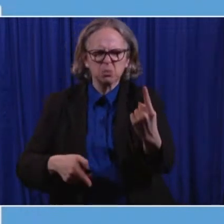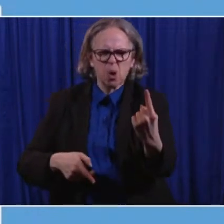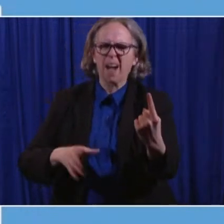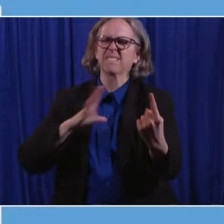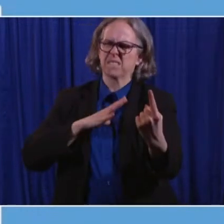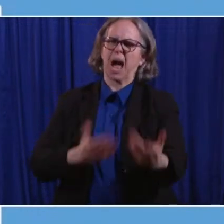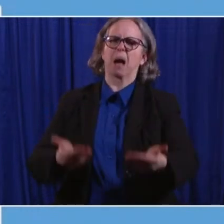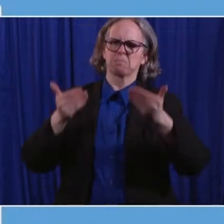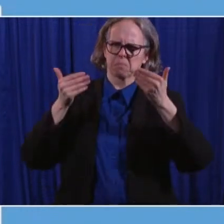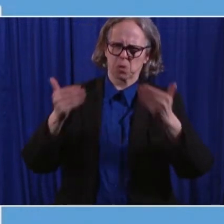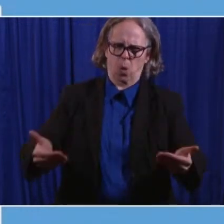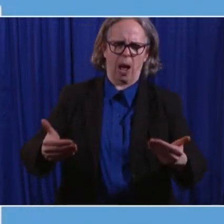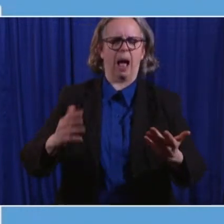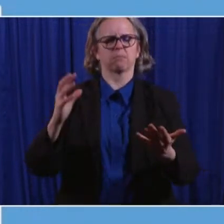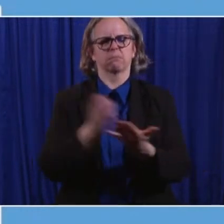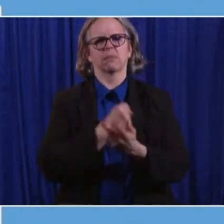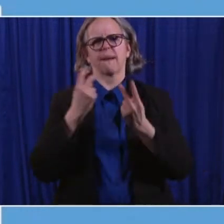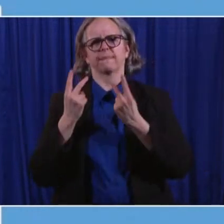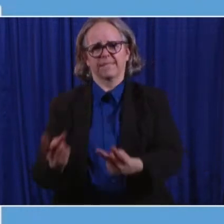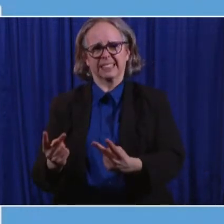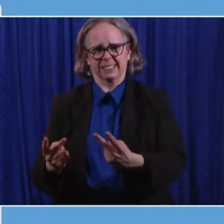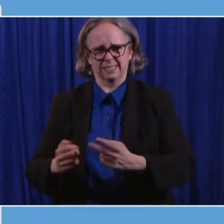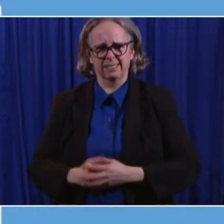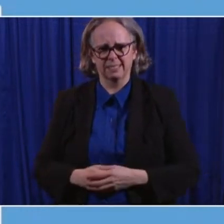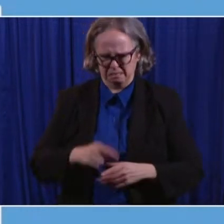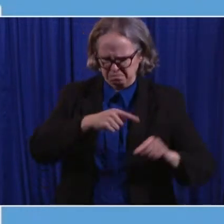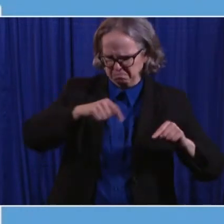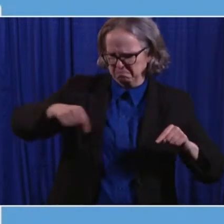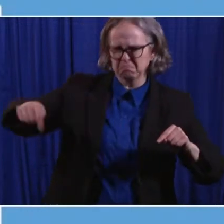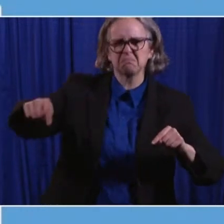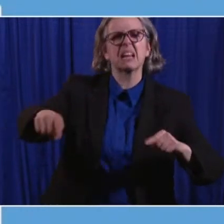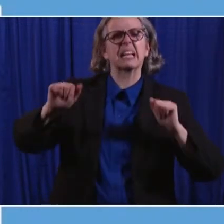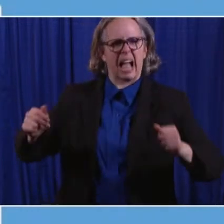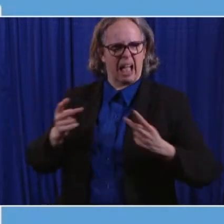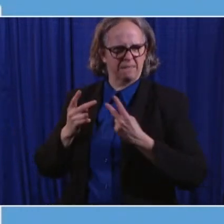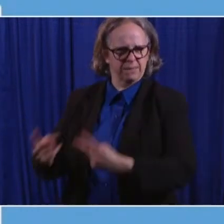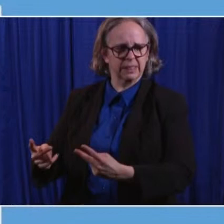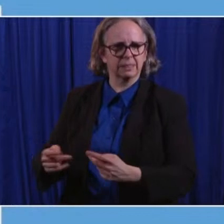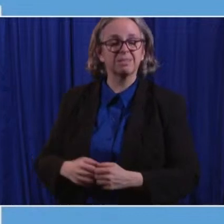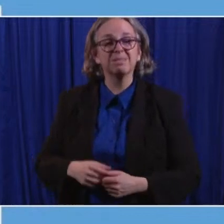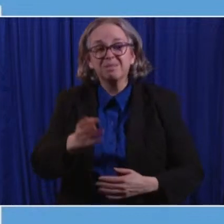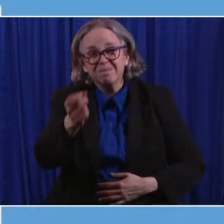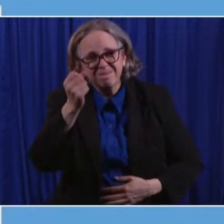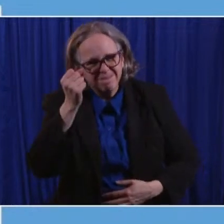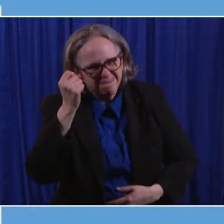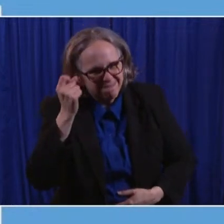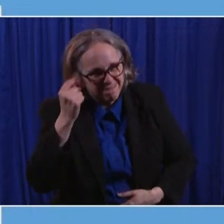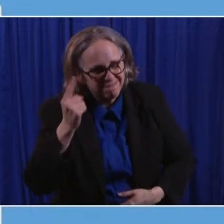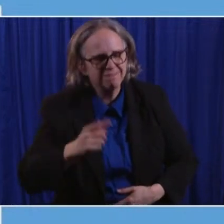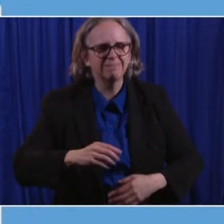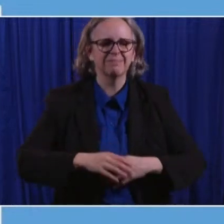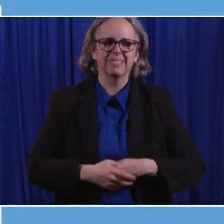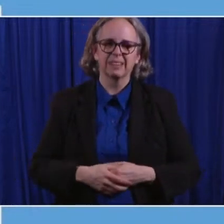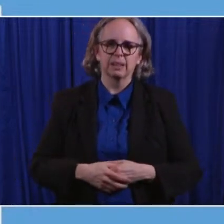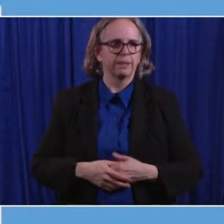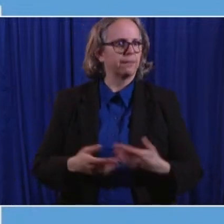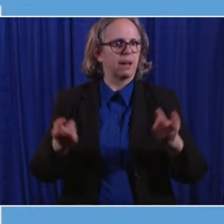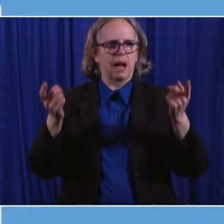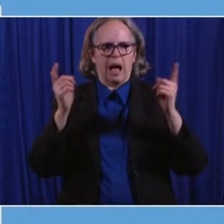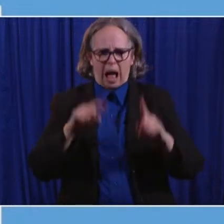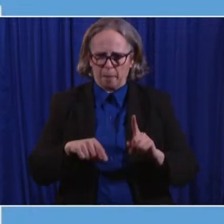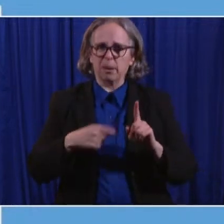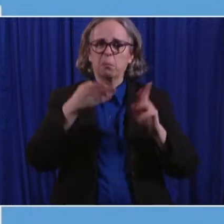will resume in those virus-free areas. However, if during that testing, they determine